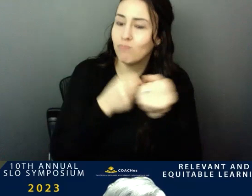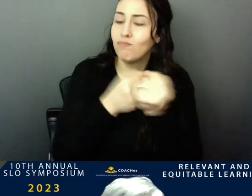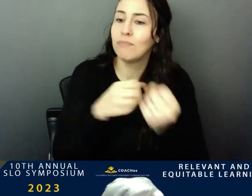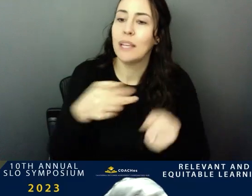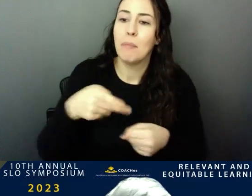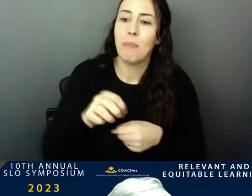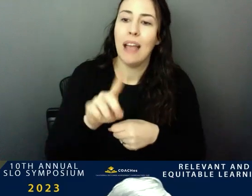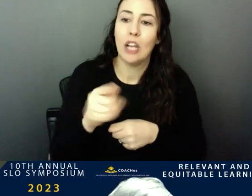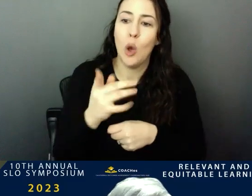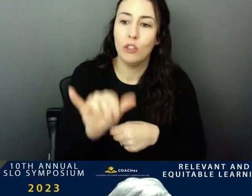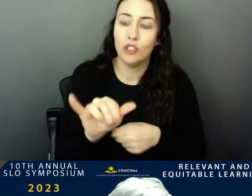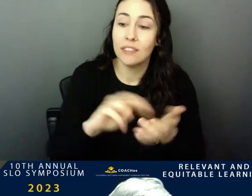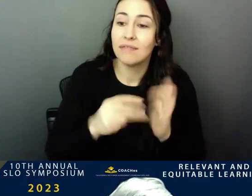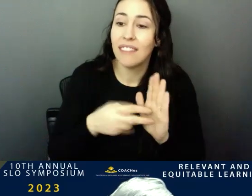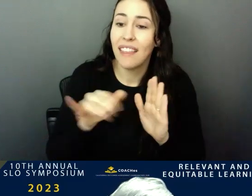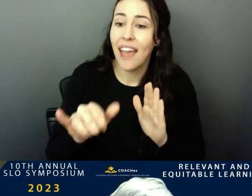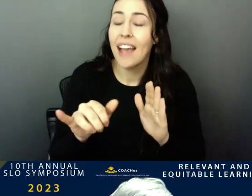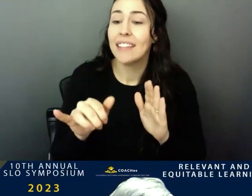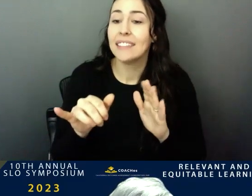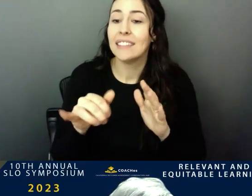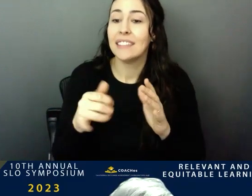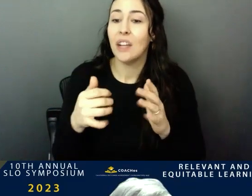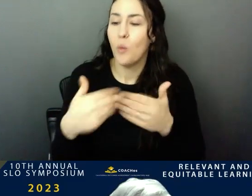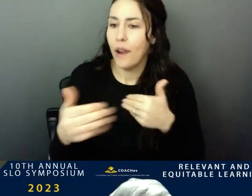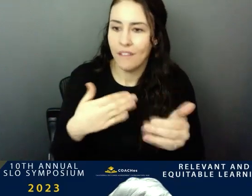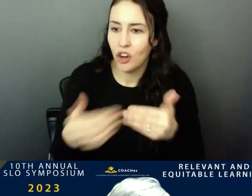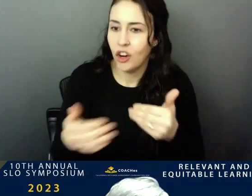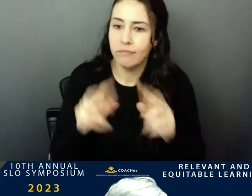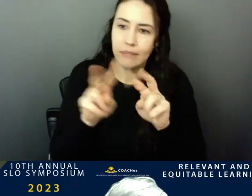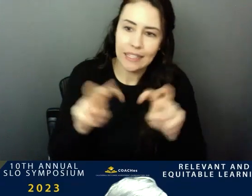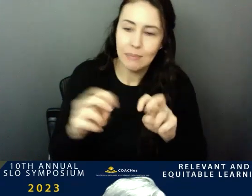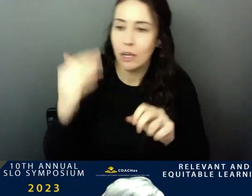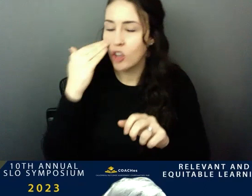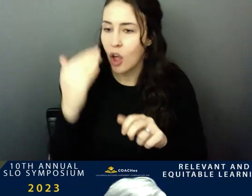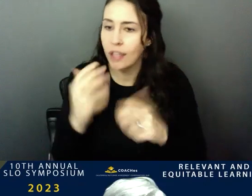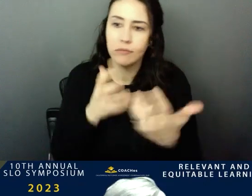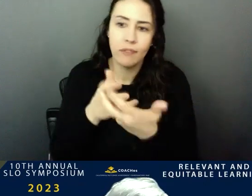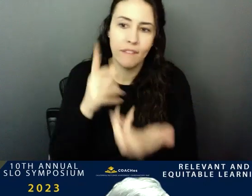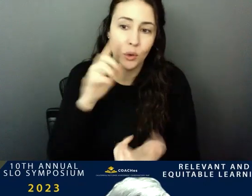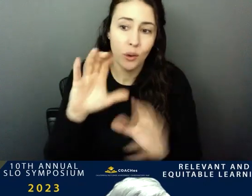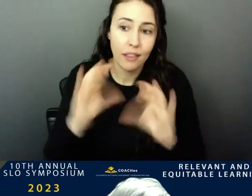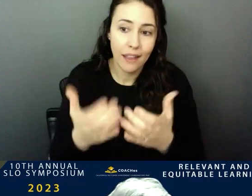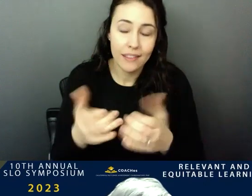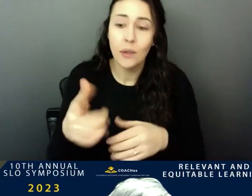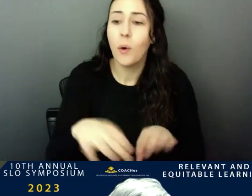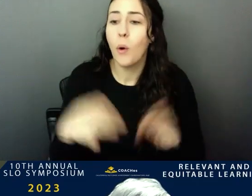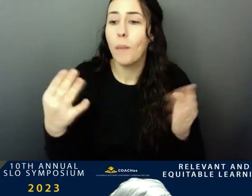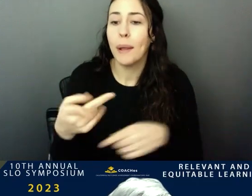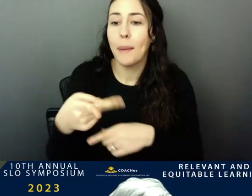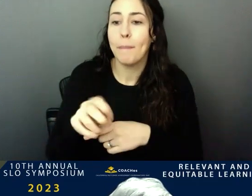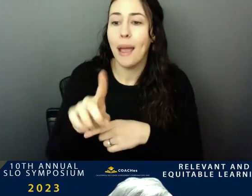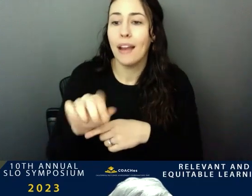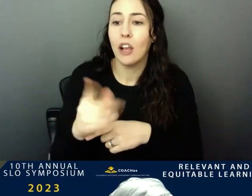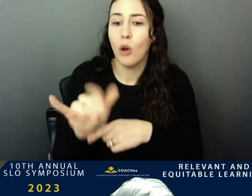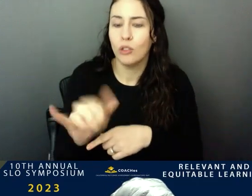knowledge or the assessment, whatever it might be that fits for your classroom with students. And so open pedagogy is simply that. For those of you